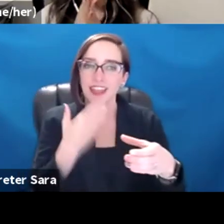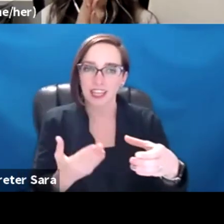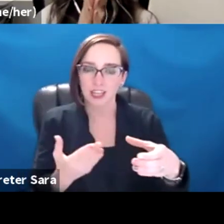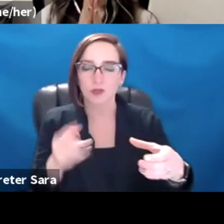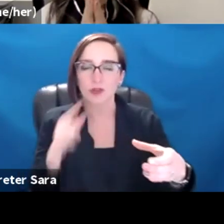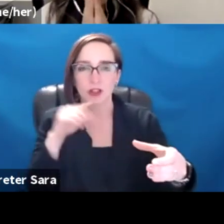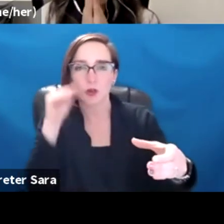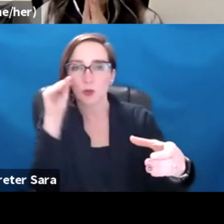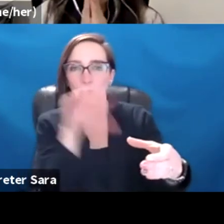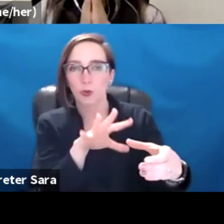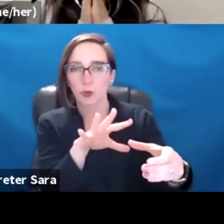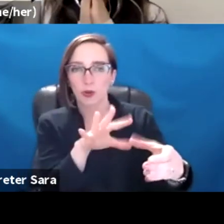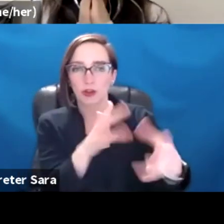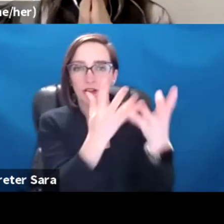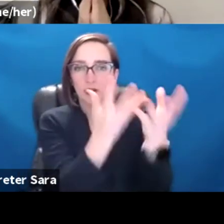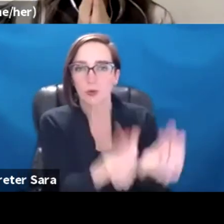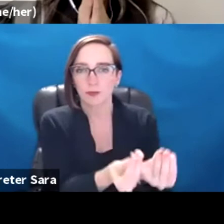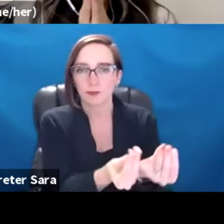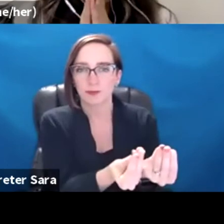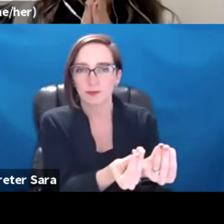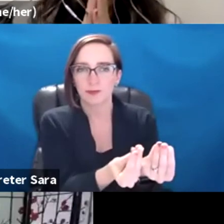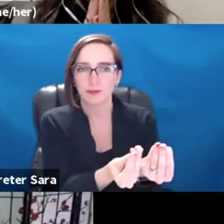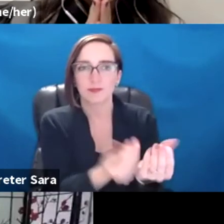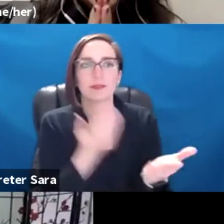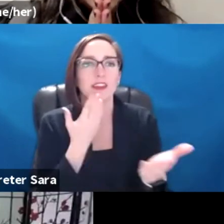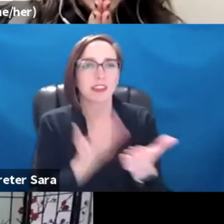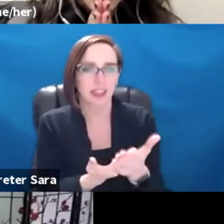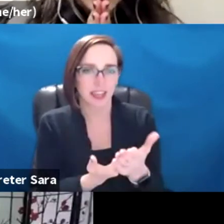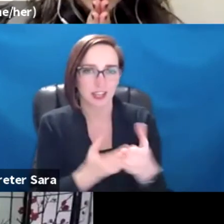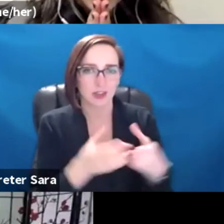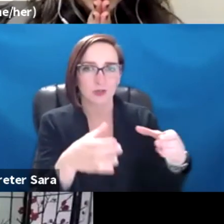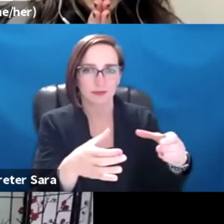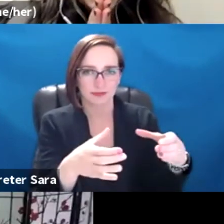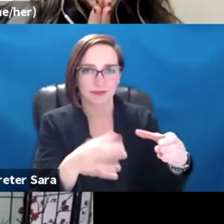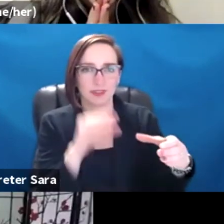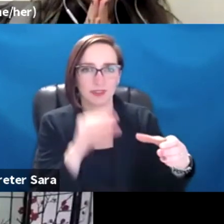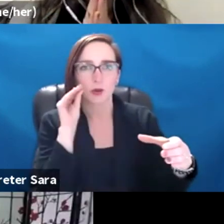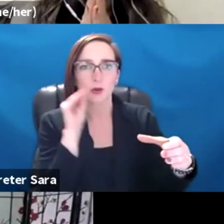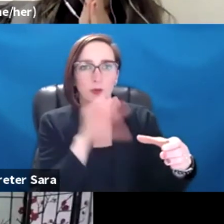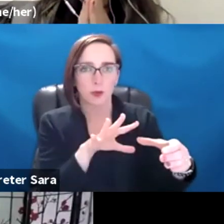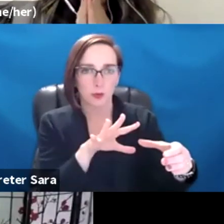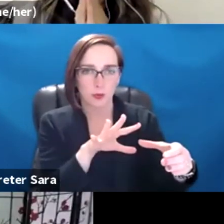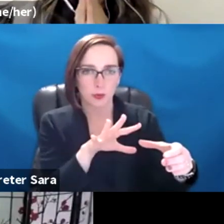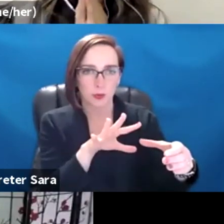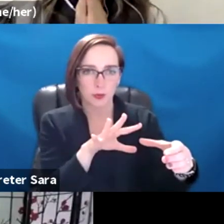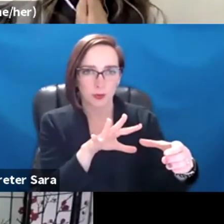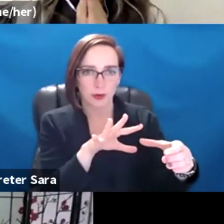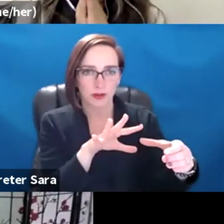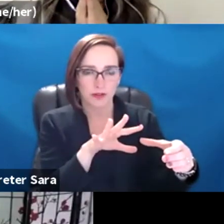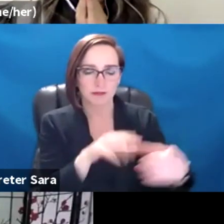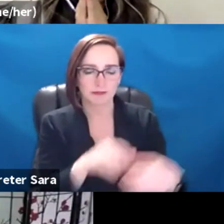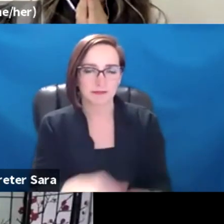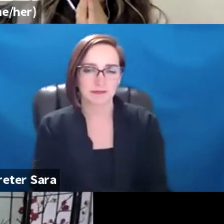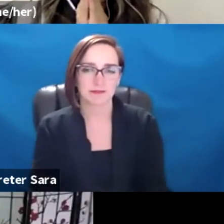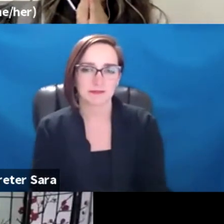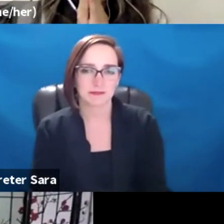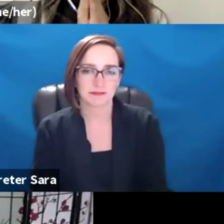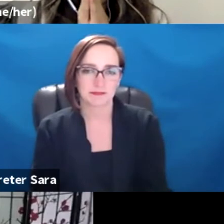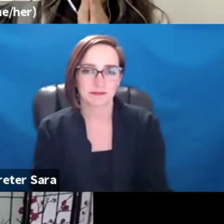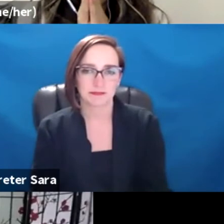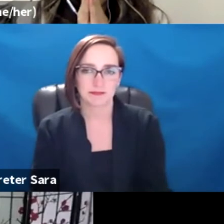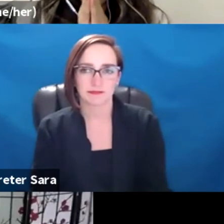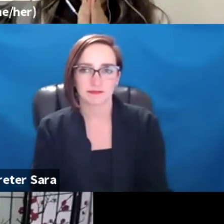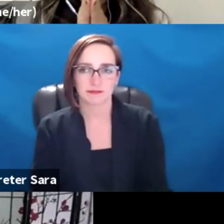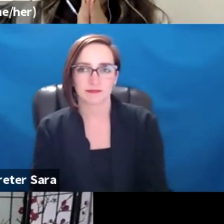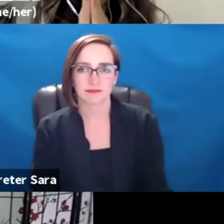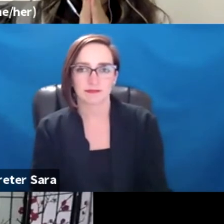these candles. Thank Thank you. you. Thank you. Thank you. Thank you. Thank you. Thank you. Thank you. Thank you for this